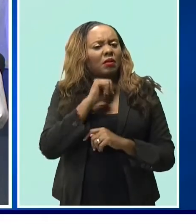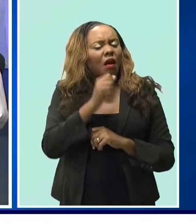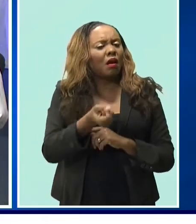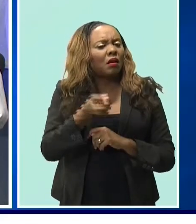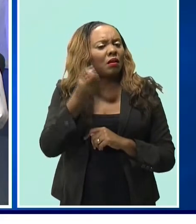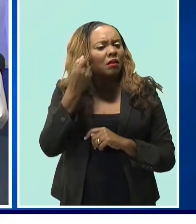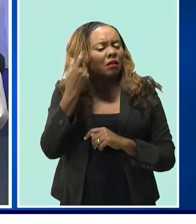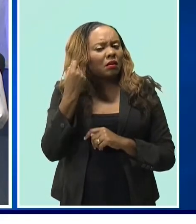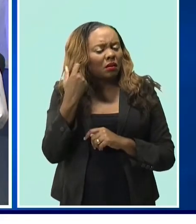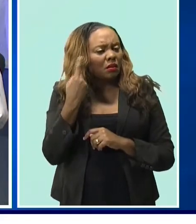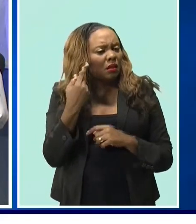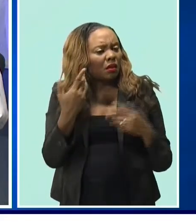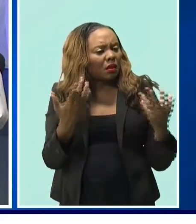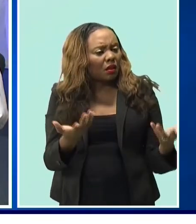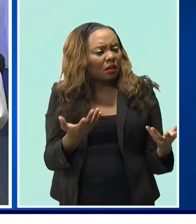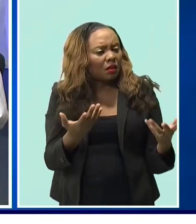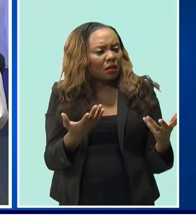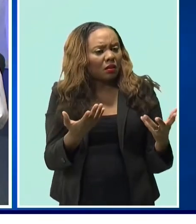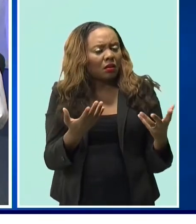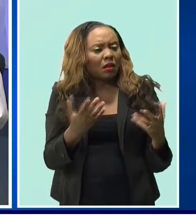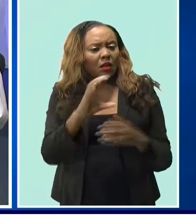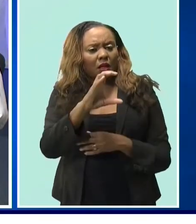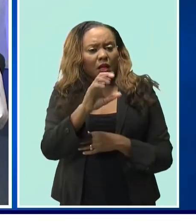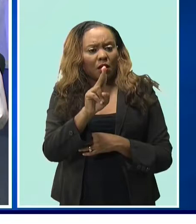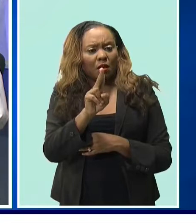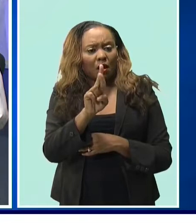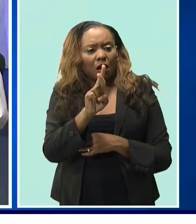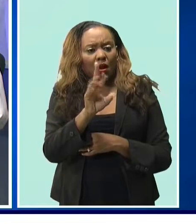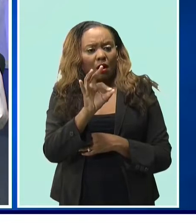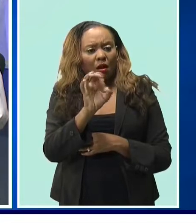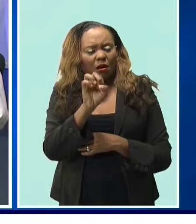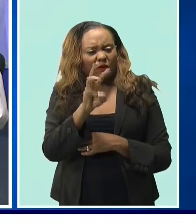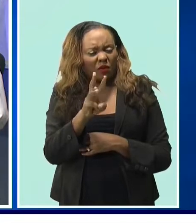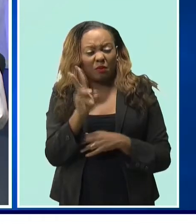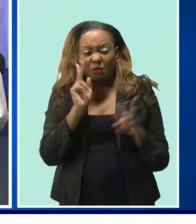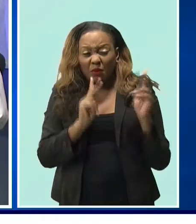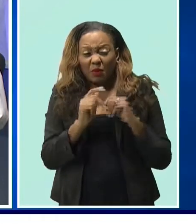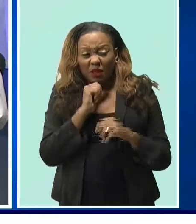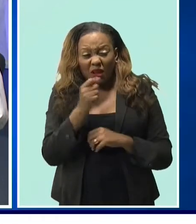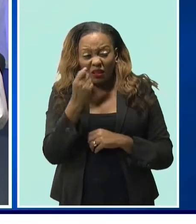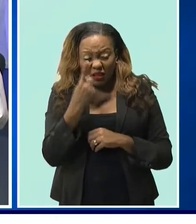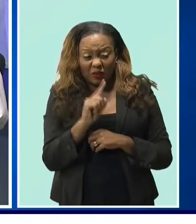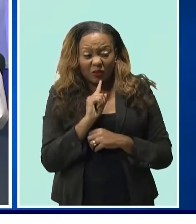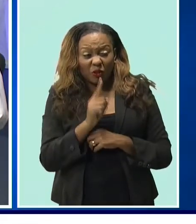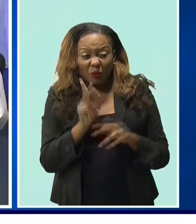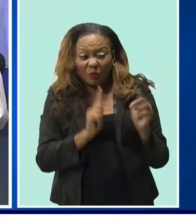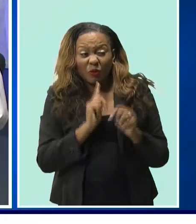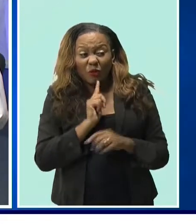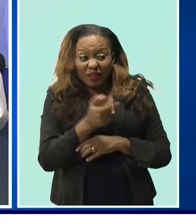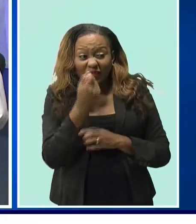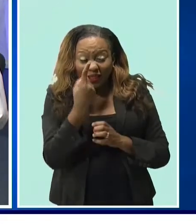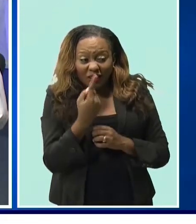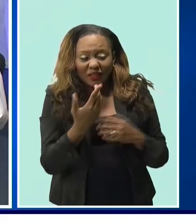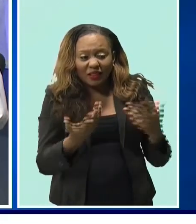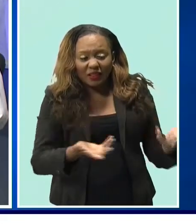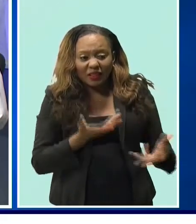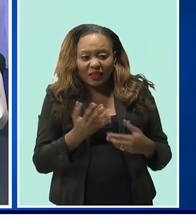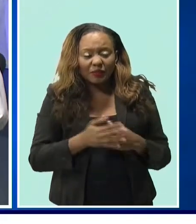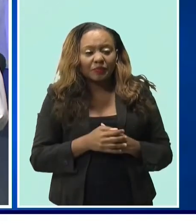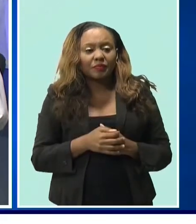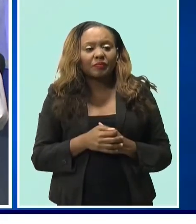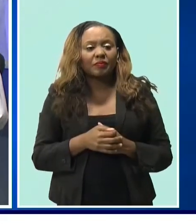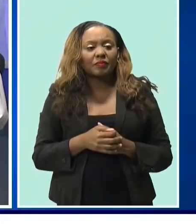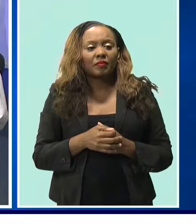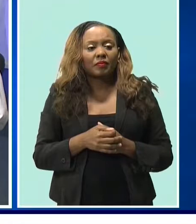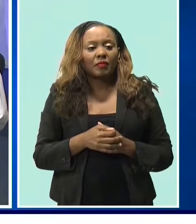the parameters within which the curfew is being carried out? You say,